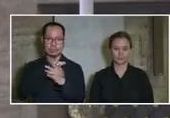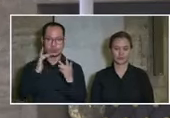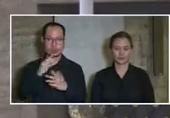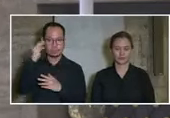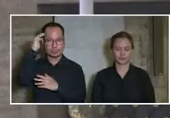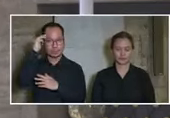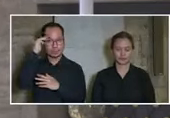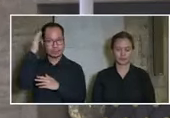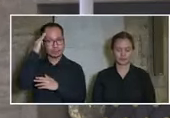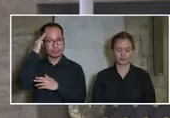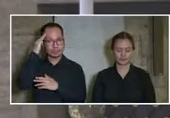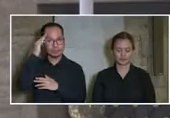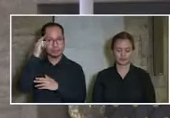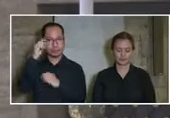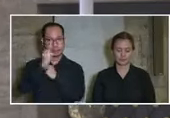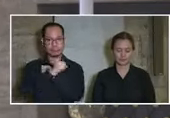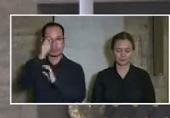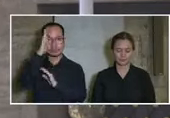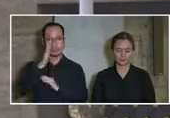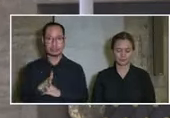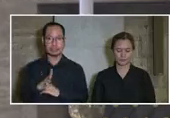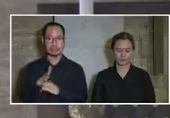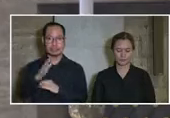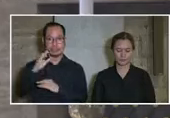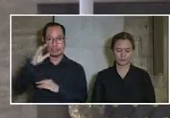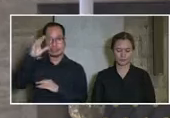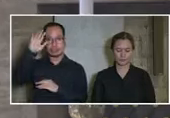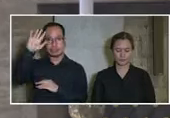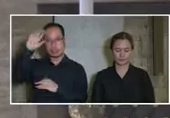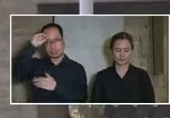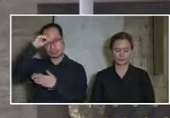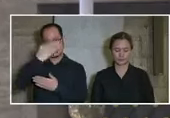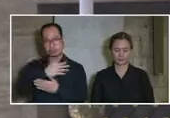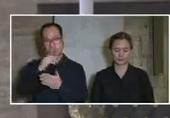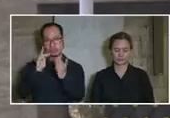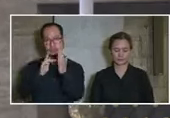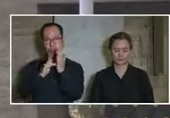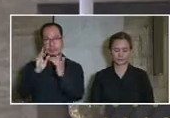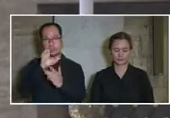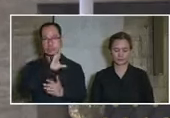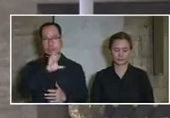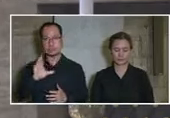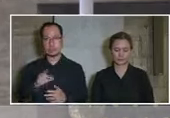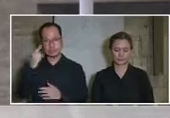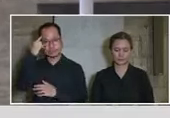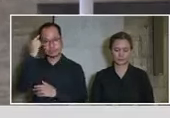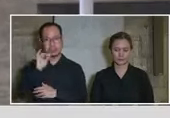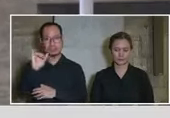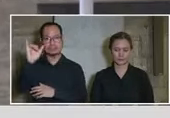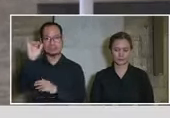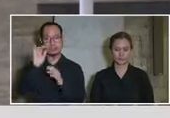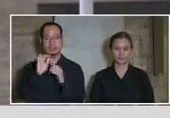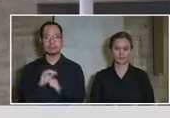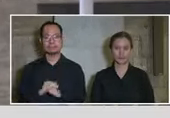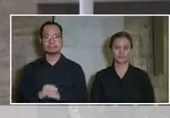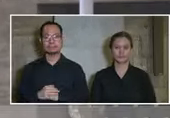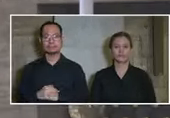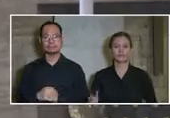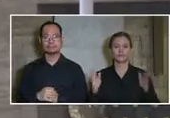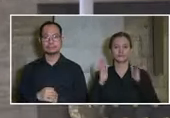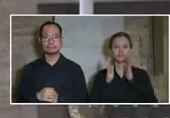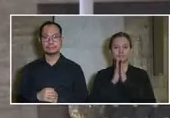knowledge and love of God and of His Son, our Lord Jesus Christ, forever and ever.